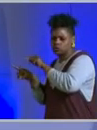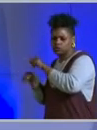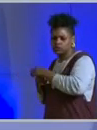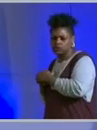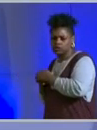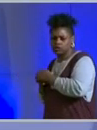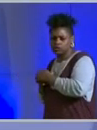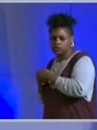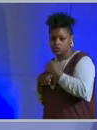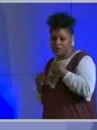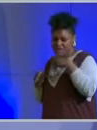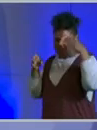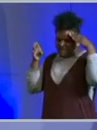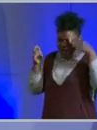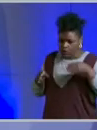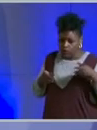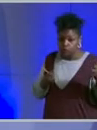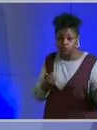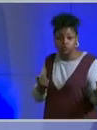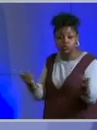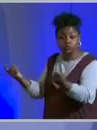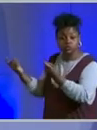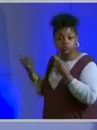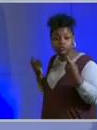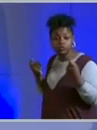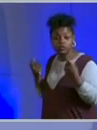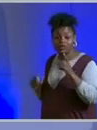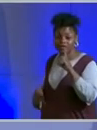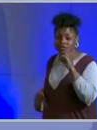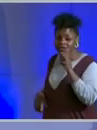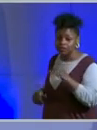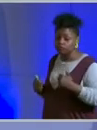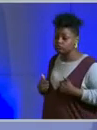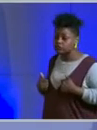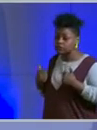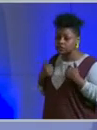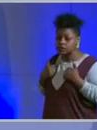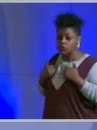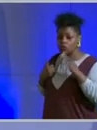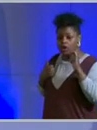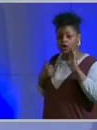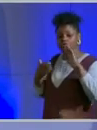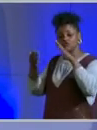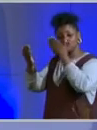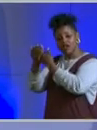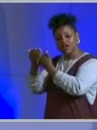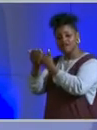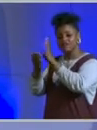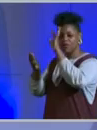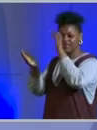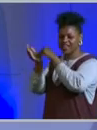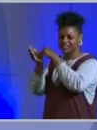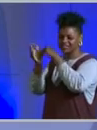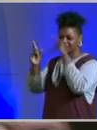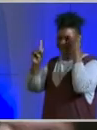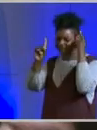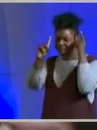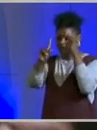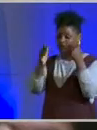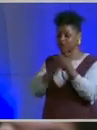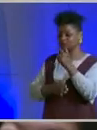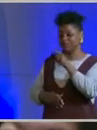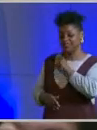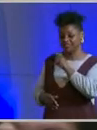on recruiting D.C. residents, and we will get to 4,000 in the next 4 years. And